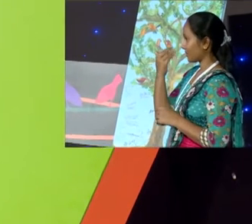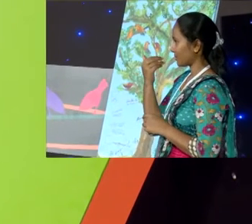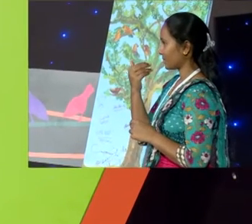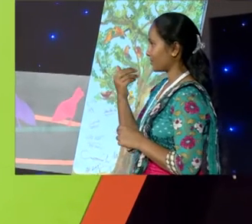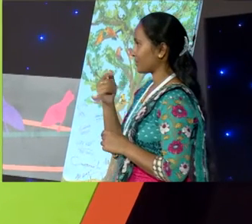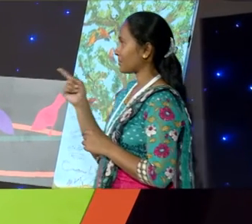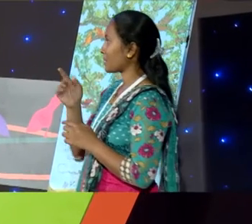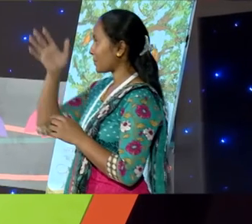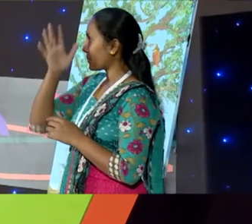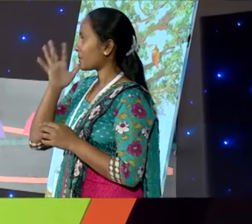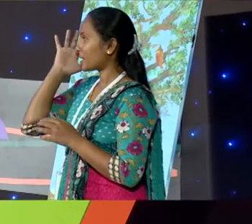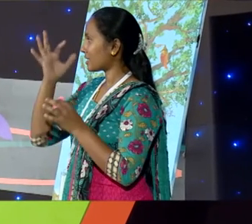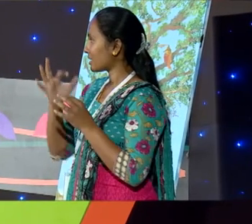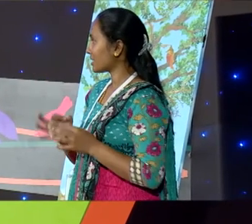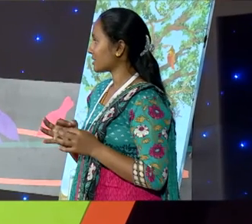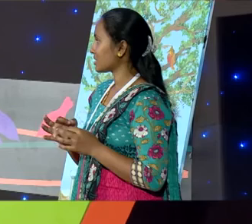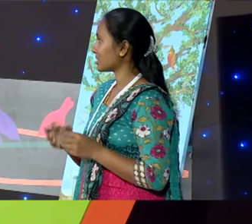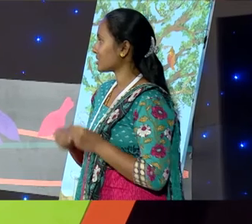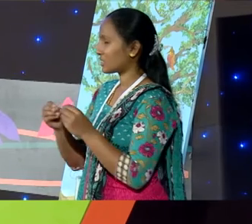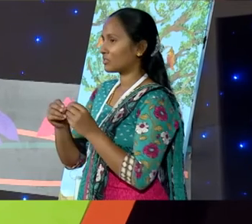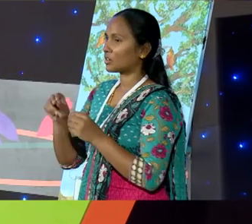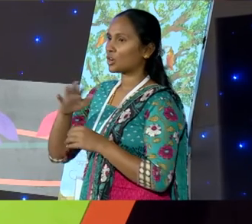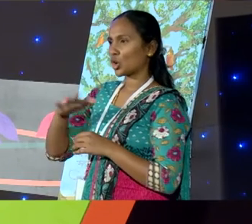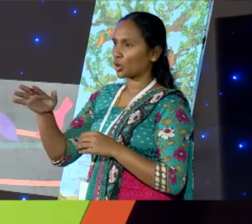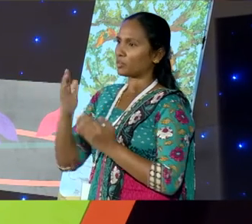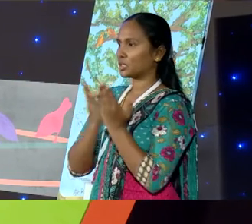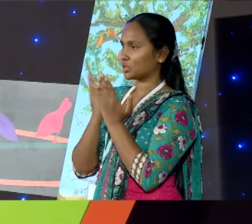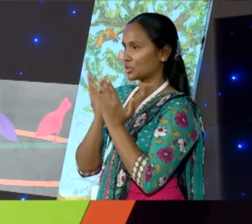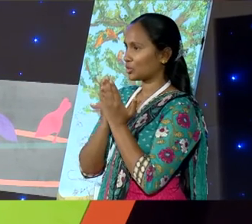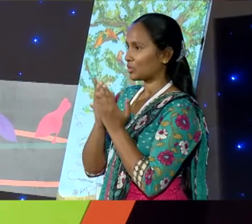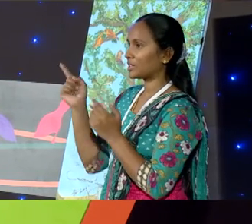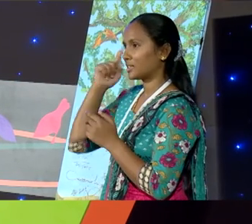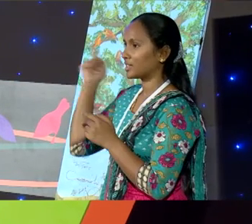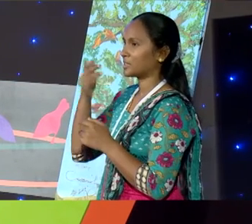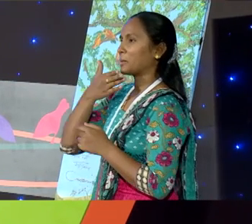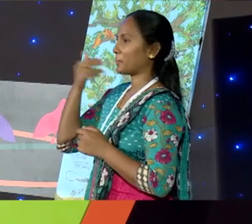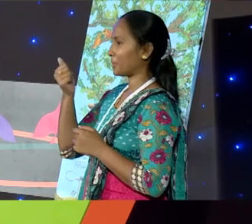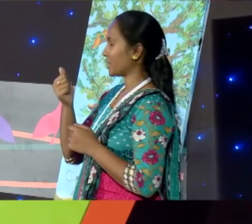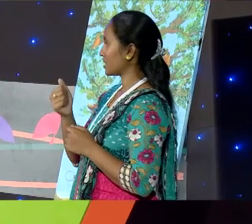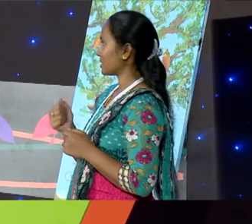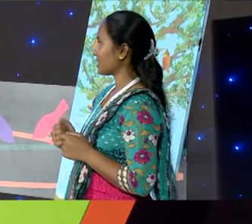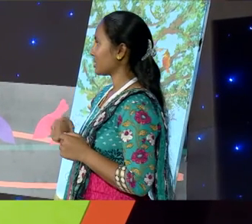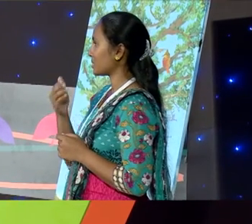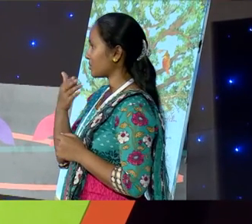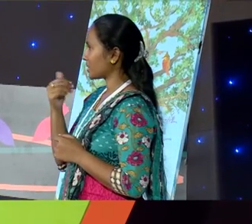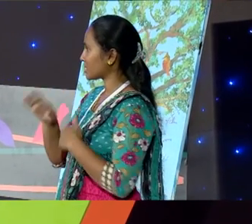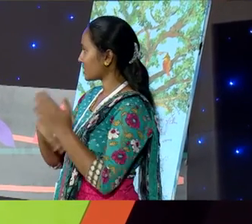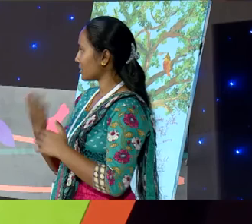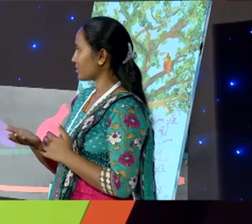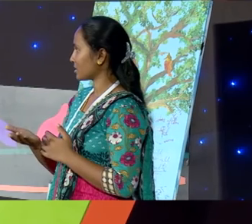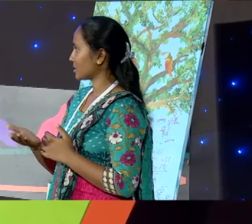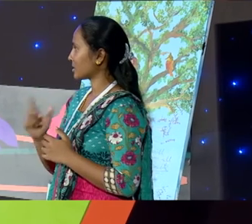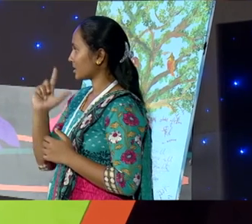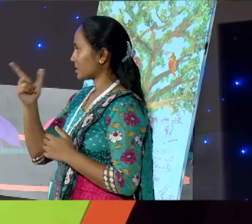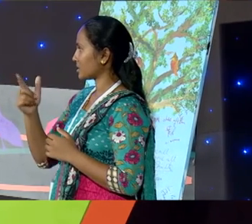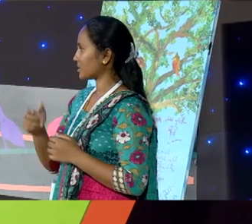my parents had decided that they want to send me to a normal school, and I think that's the best decision they took, or maybe the second best after the decision of marrying each other.